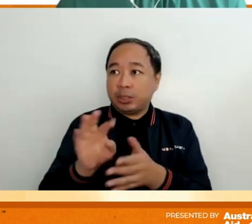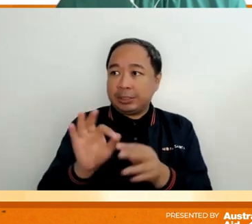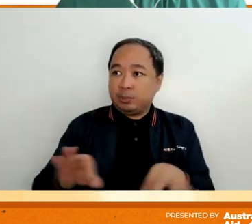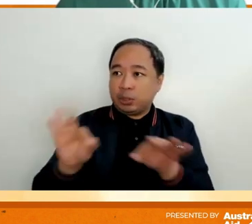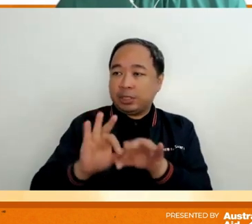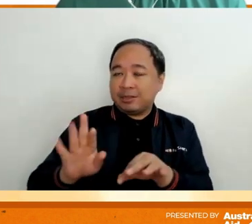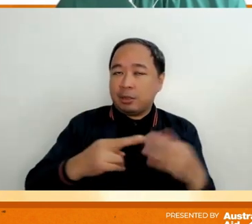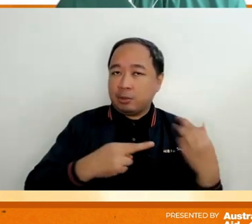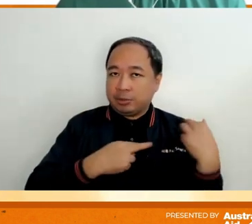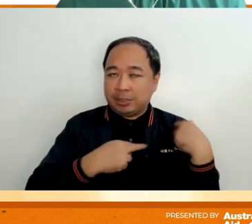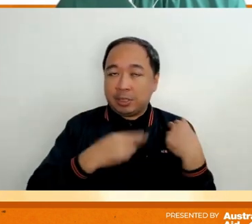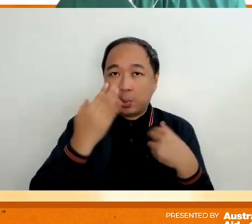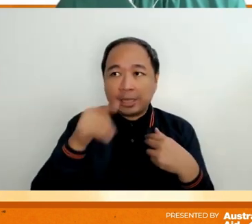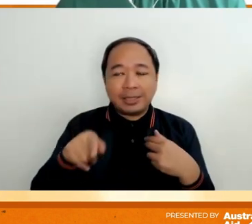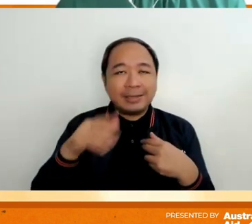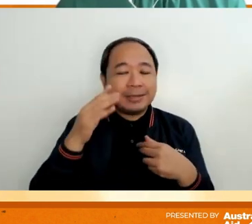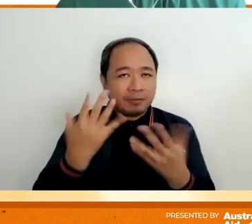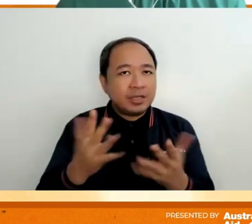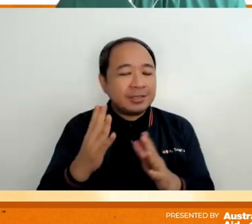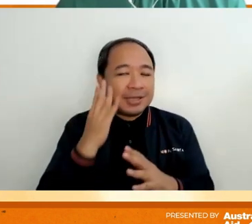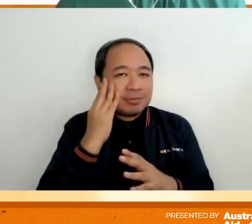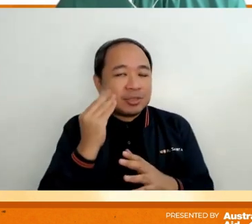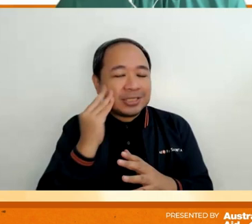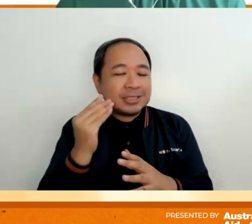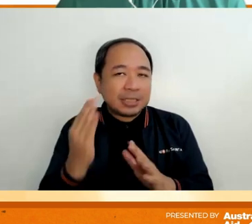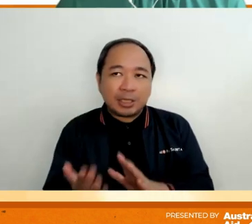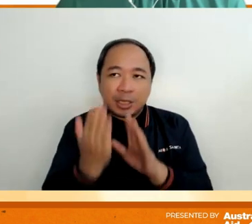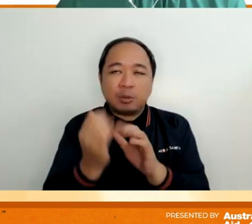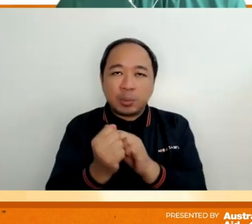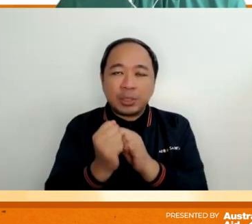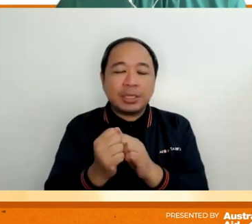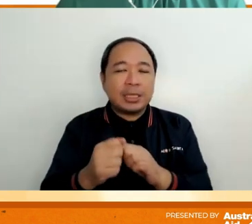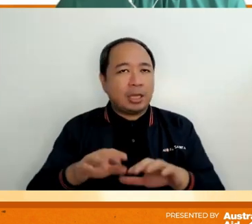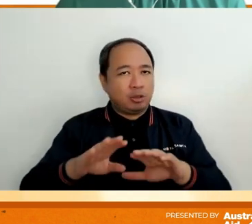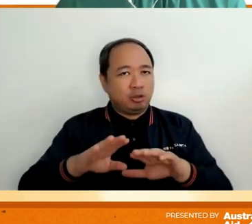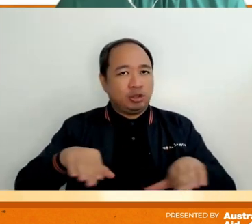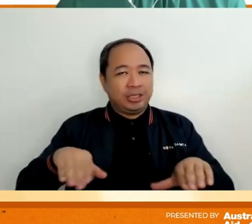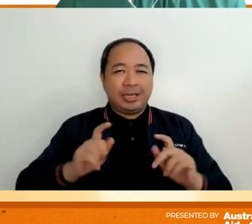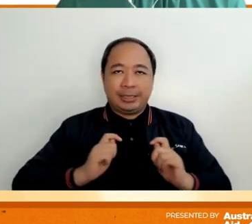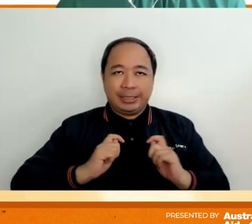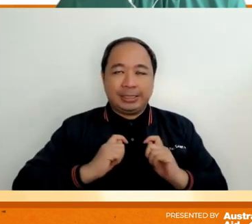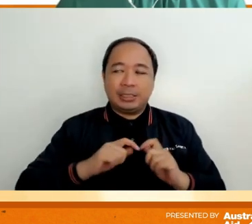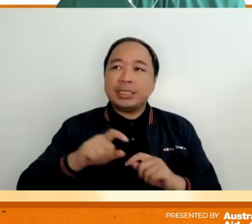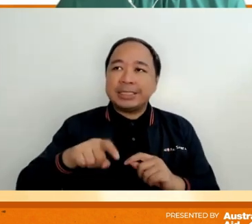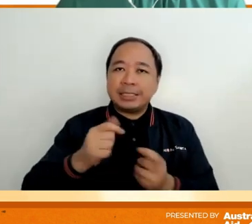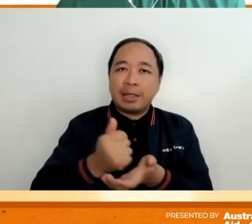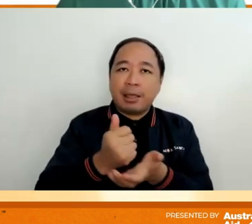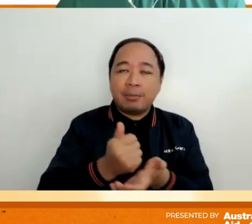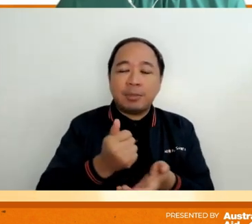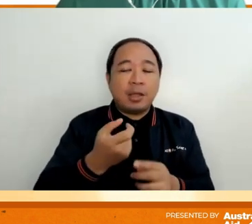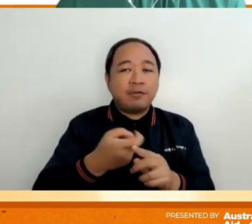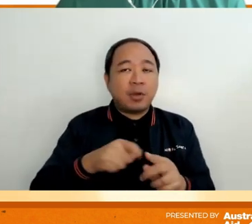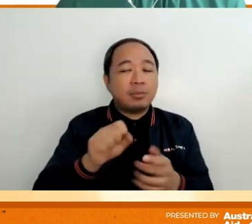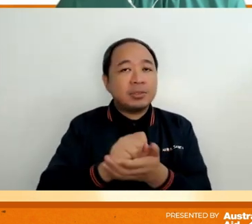natin kasi sila yung nakaka-encounter ng ating mga kabataan, okay? So we need the help of our social workers